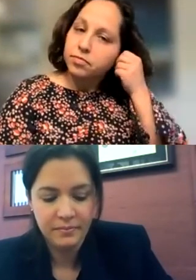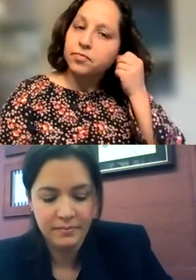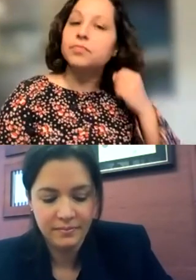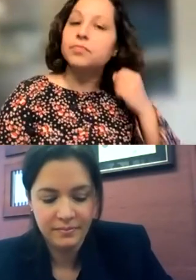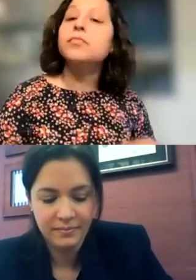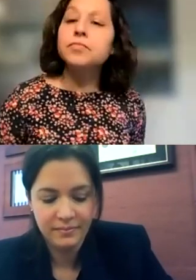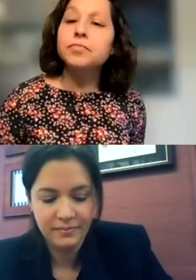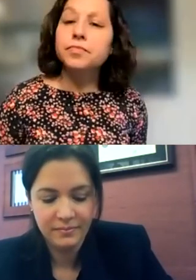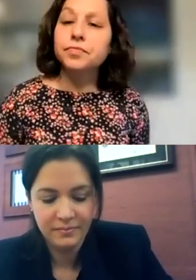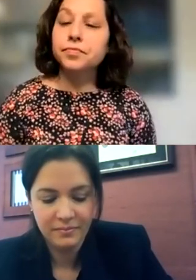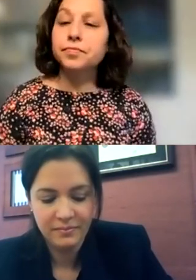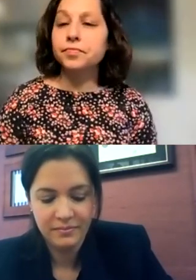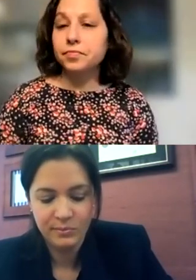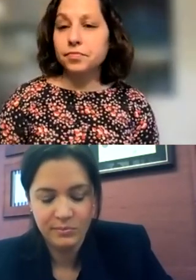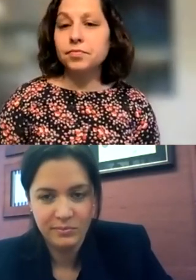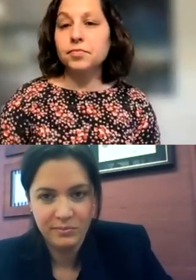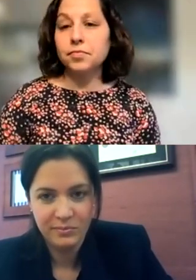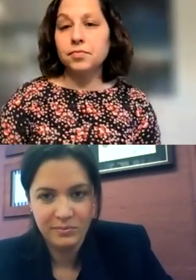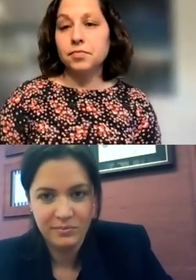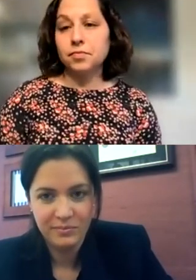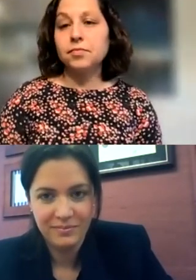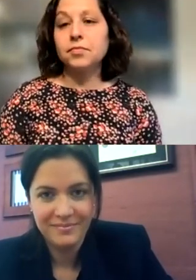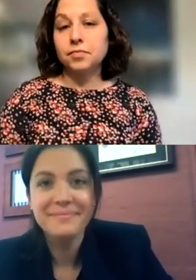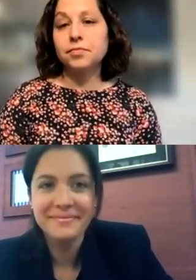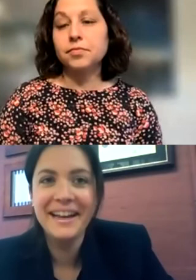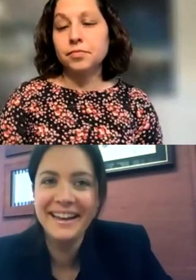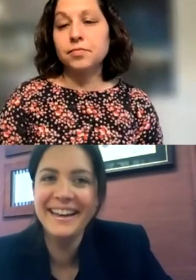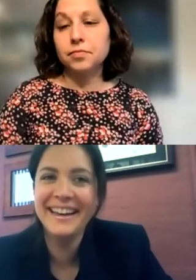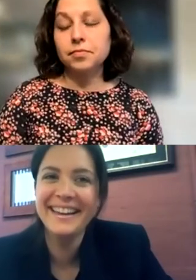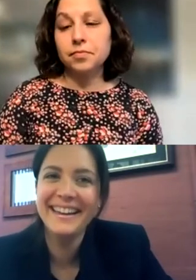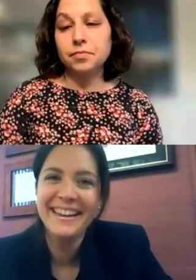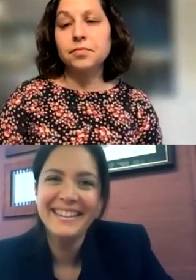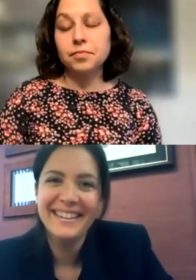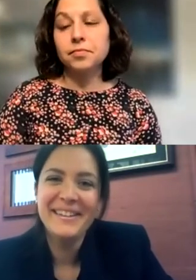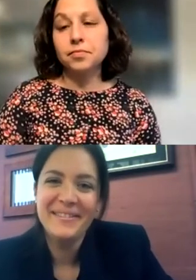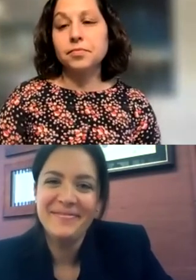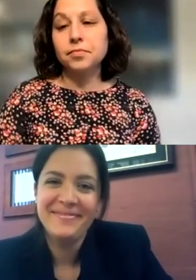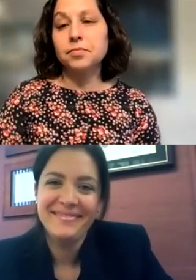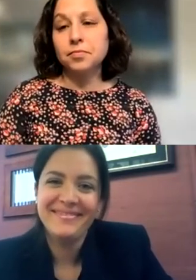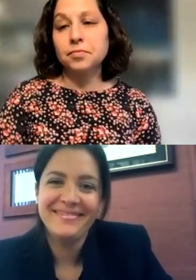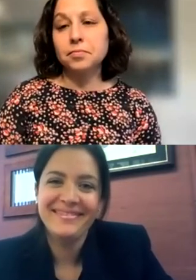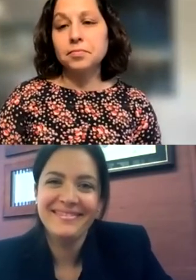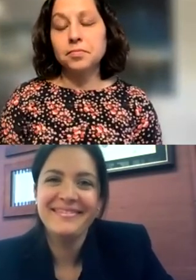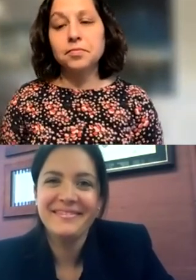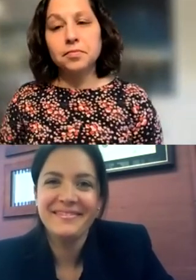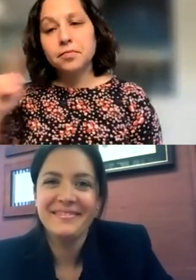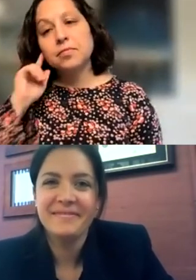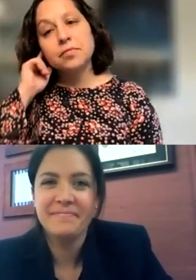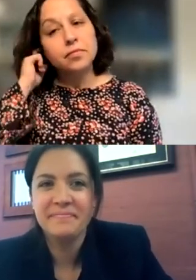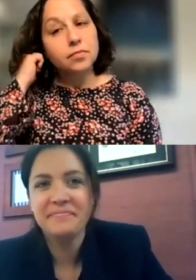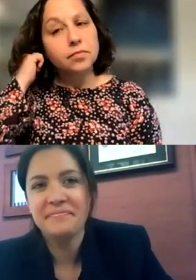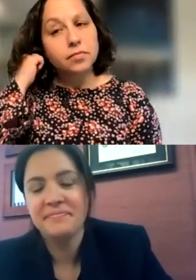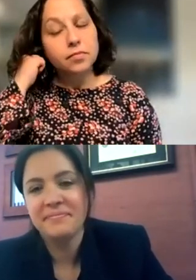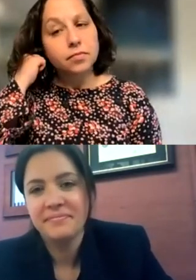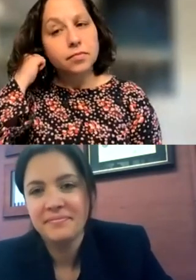sometimes they will just say, this is Dr. McDaniel, she's working with me today, which fine, whatever. And